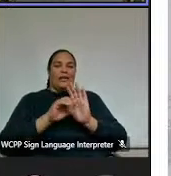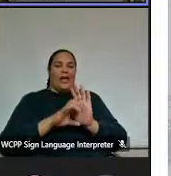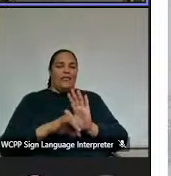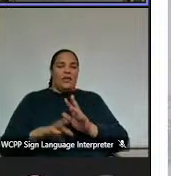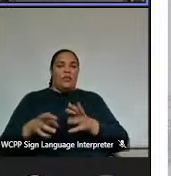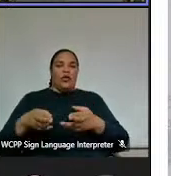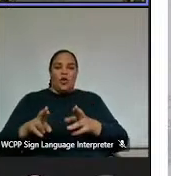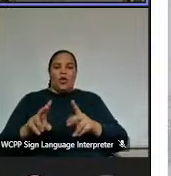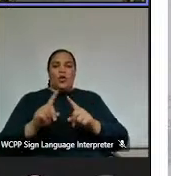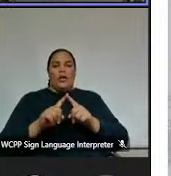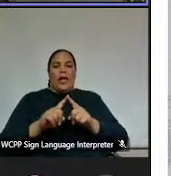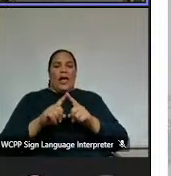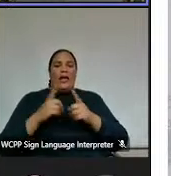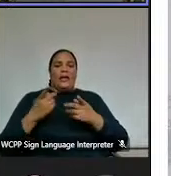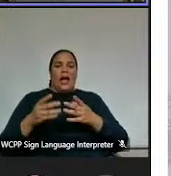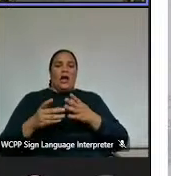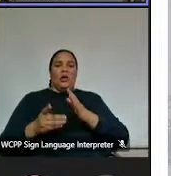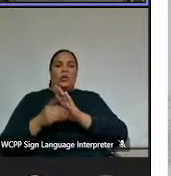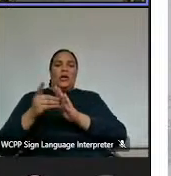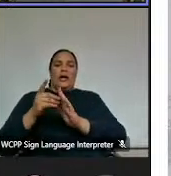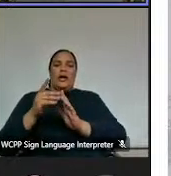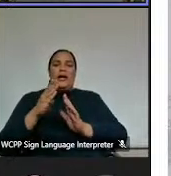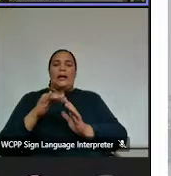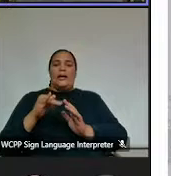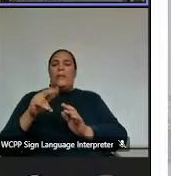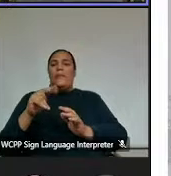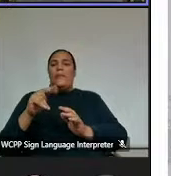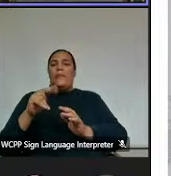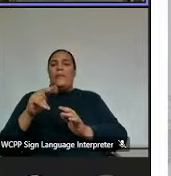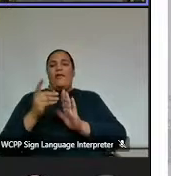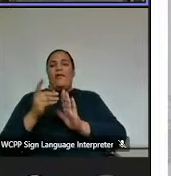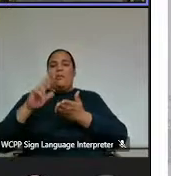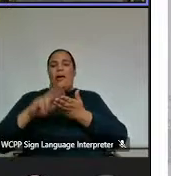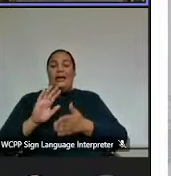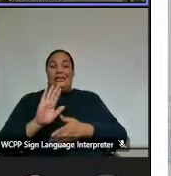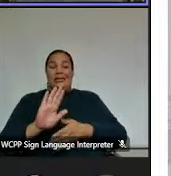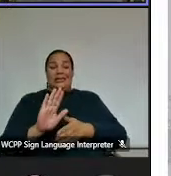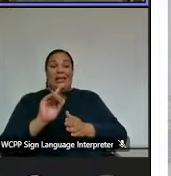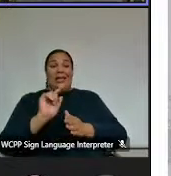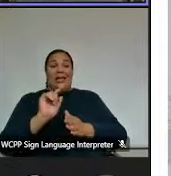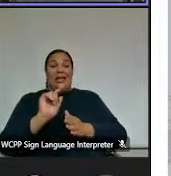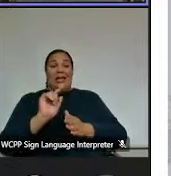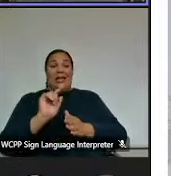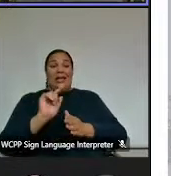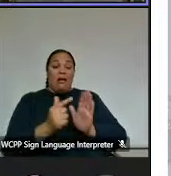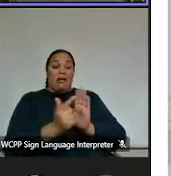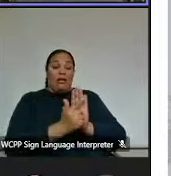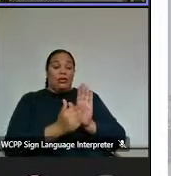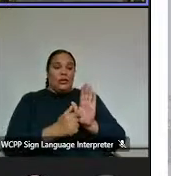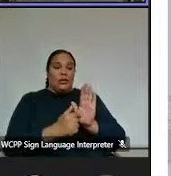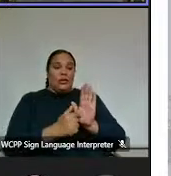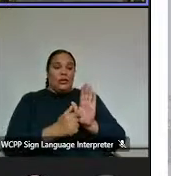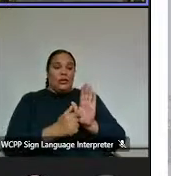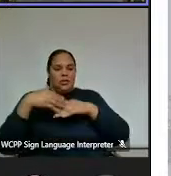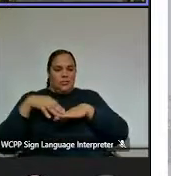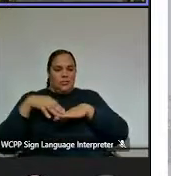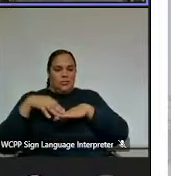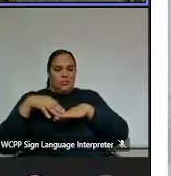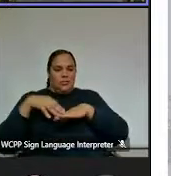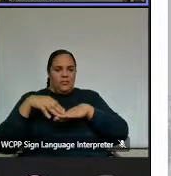of Roads and Ribbon Development Act, that legislation has been pulled into the